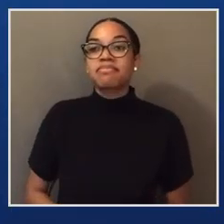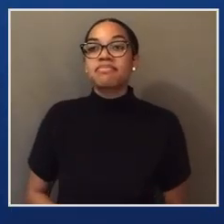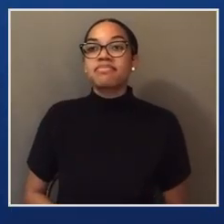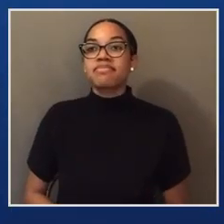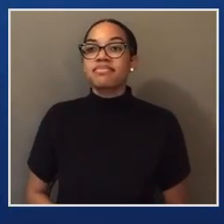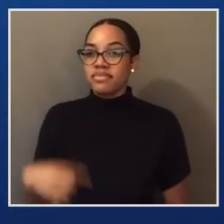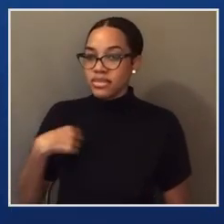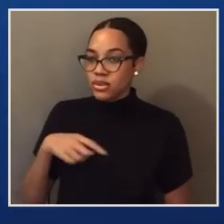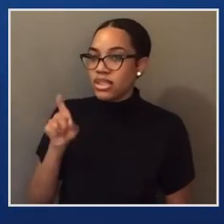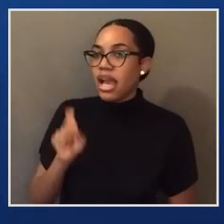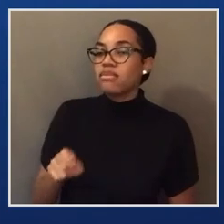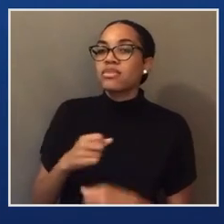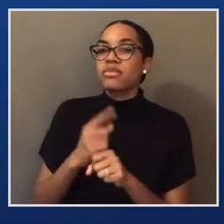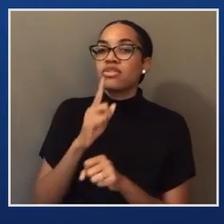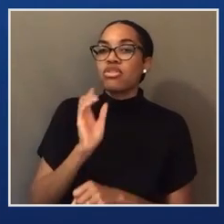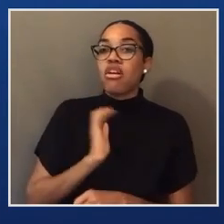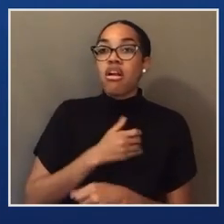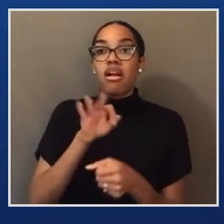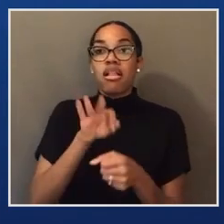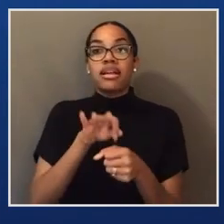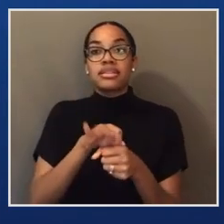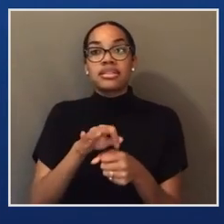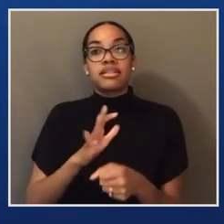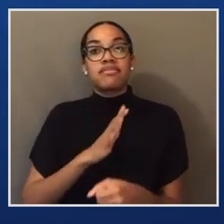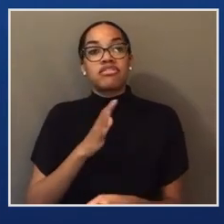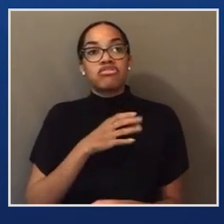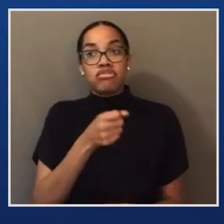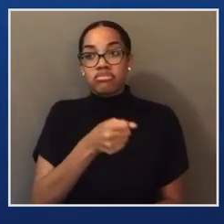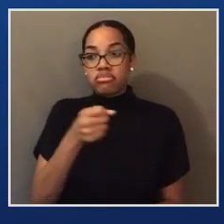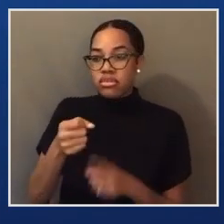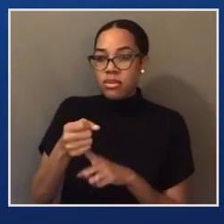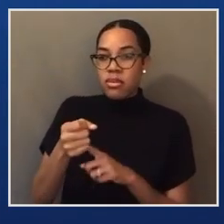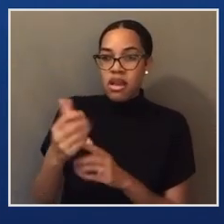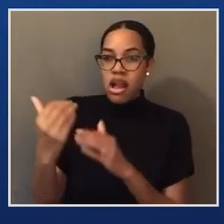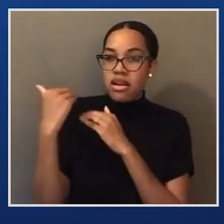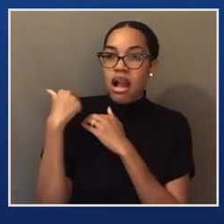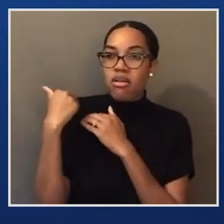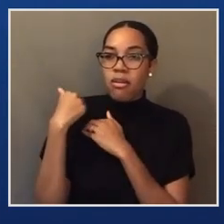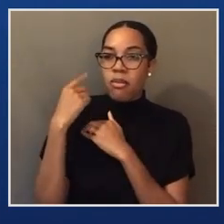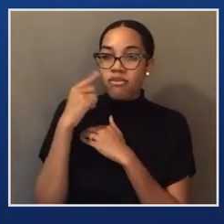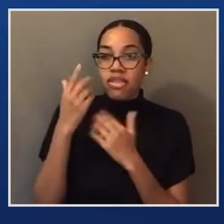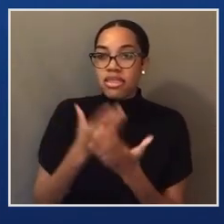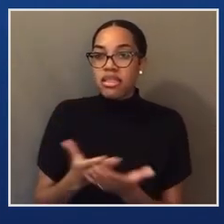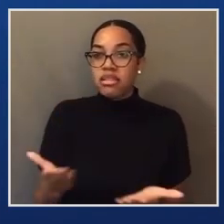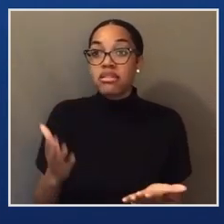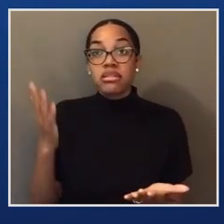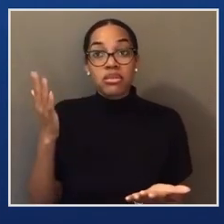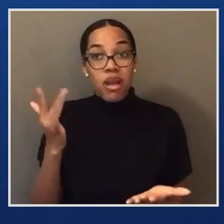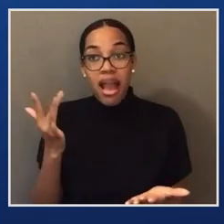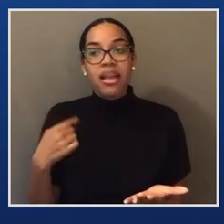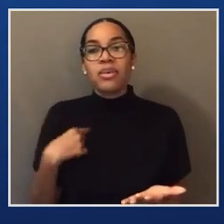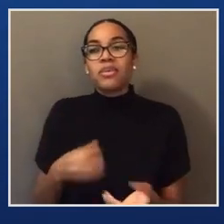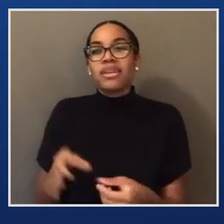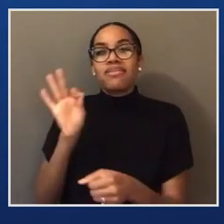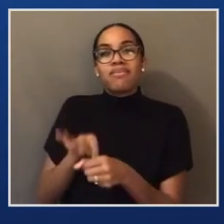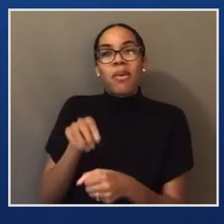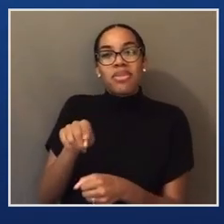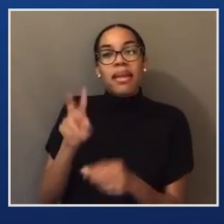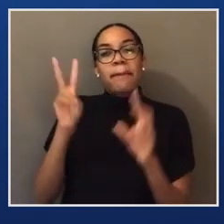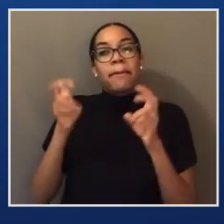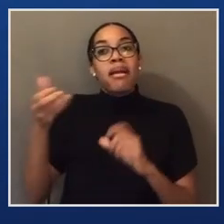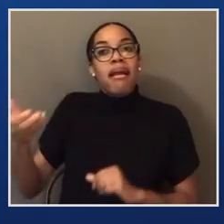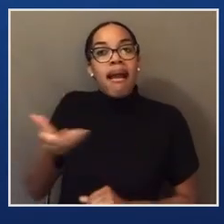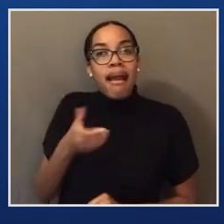elected officials accountable. We hire them by voting to represent us. It's time to hear from some of our